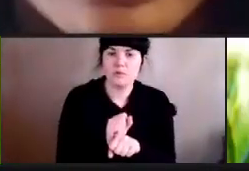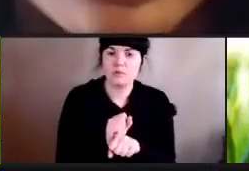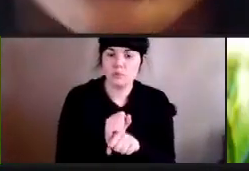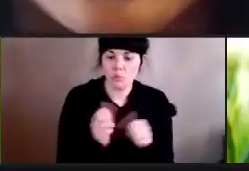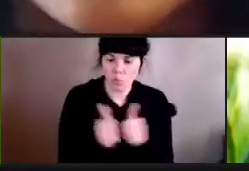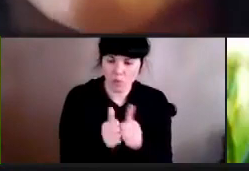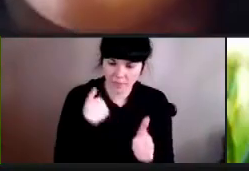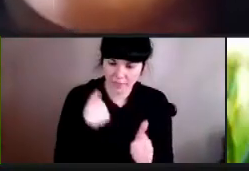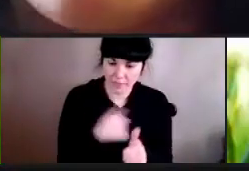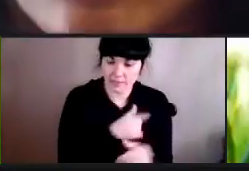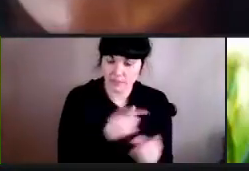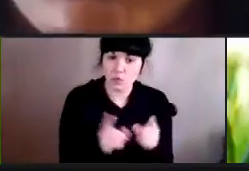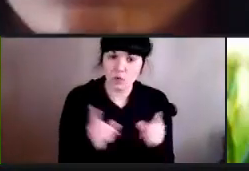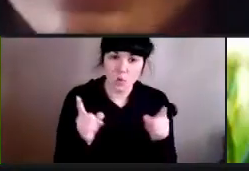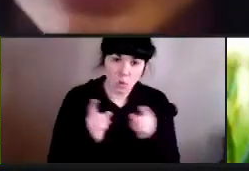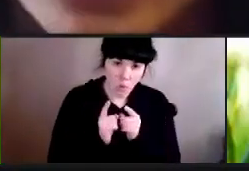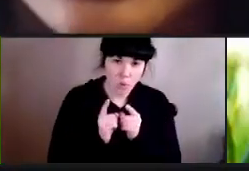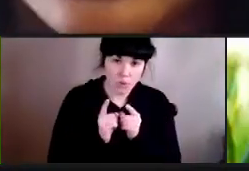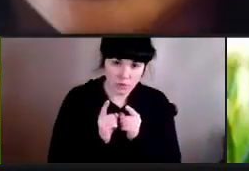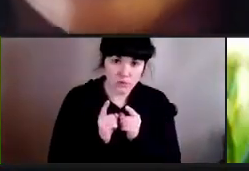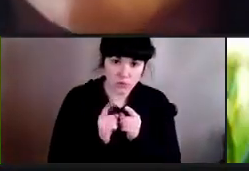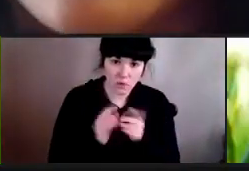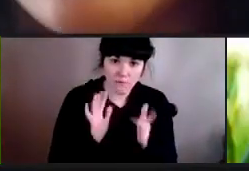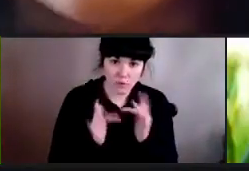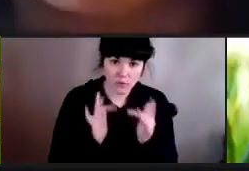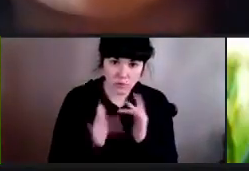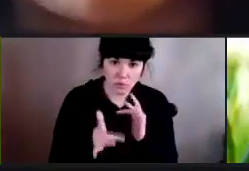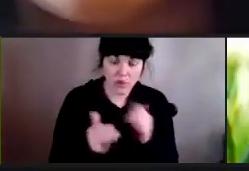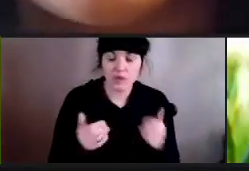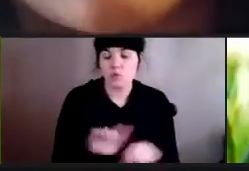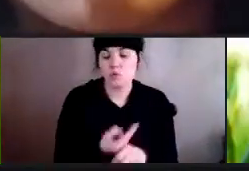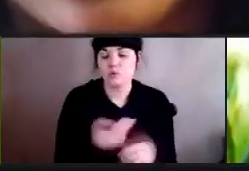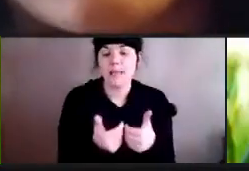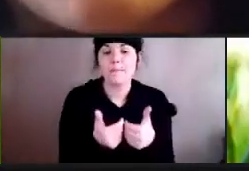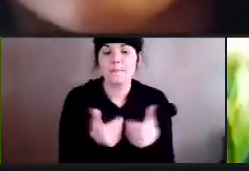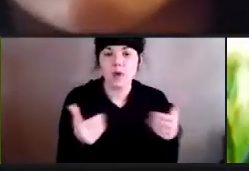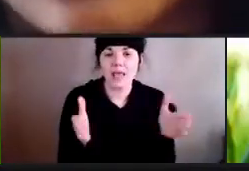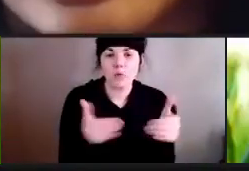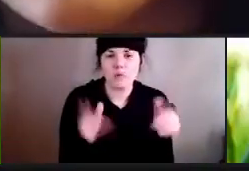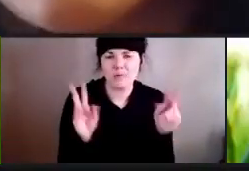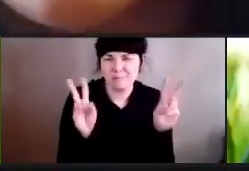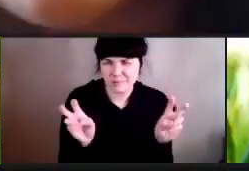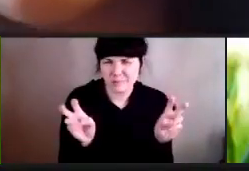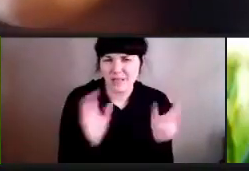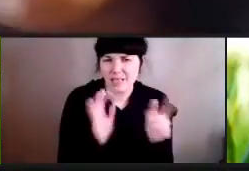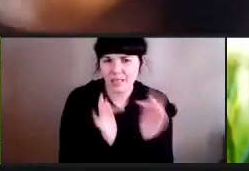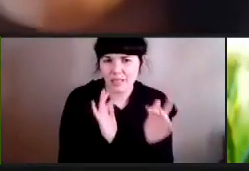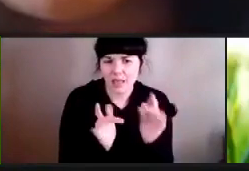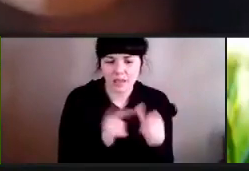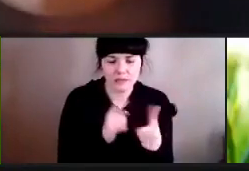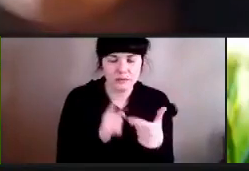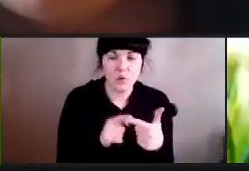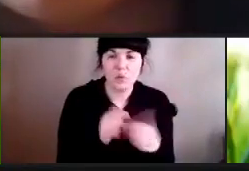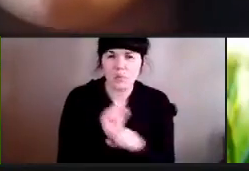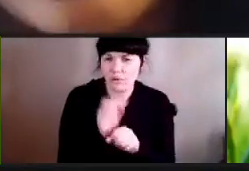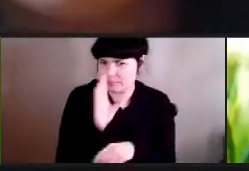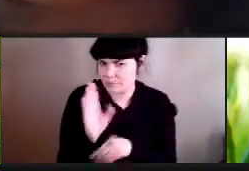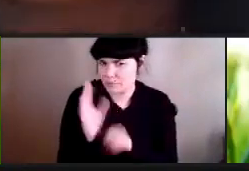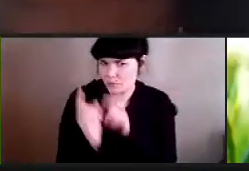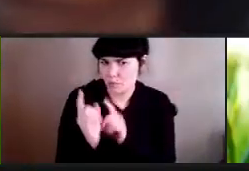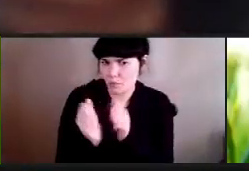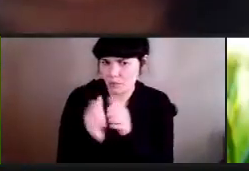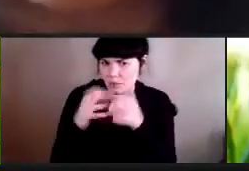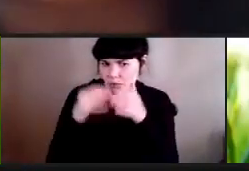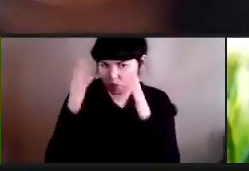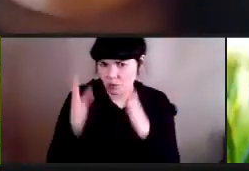breakout rooms with students. They're doing small groups with students as well. And as we're transitioning back to face-to-face, those individuals still have